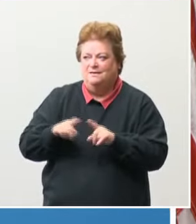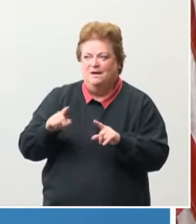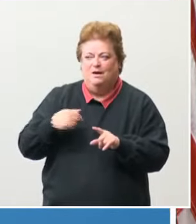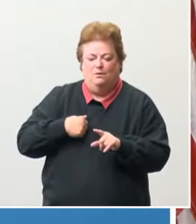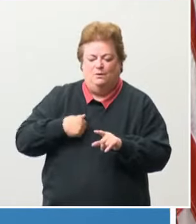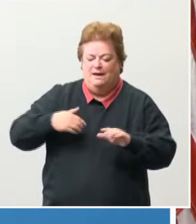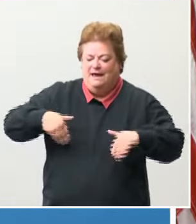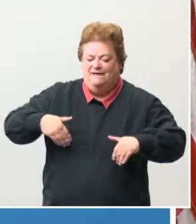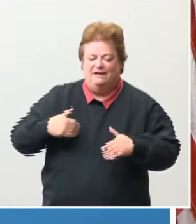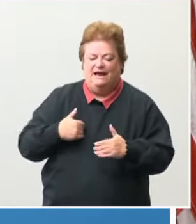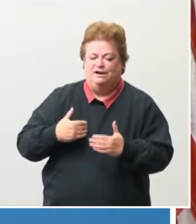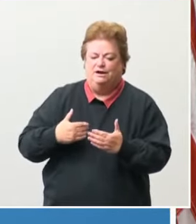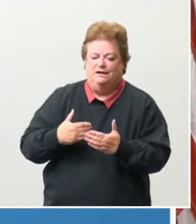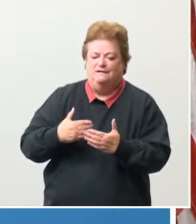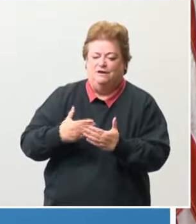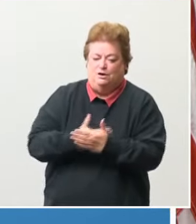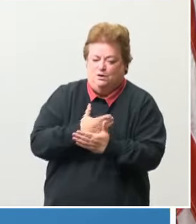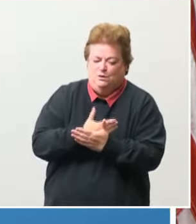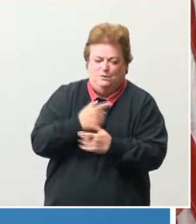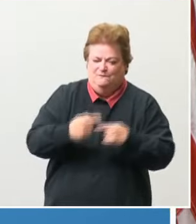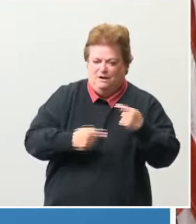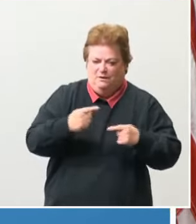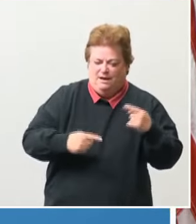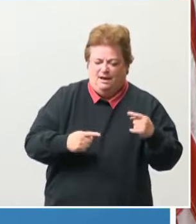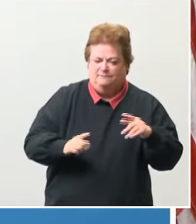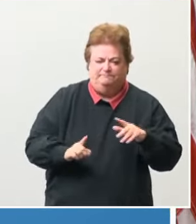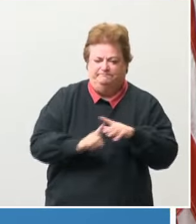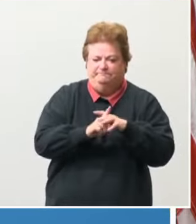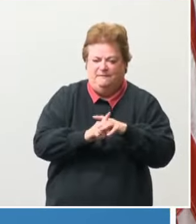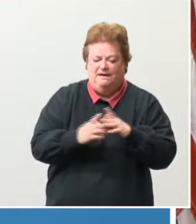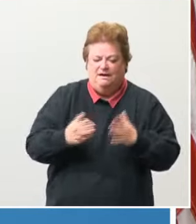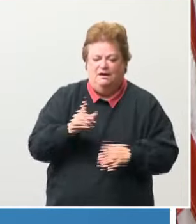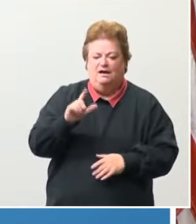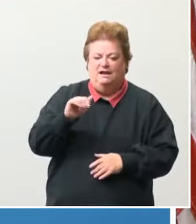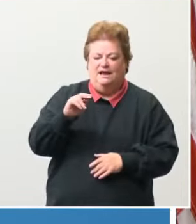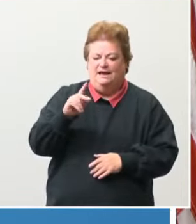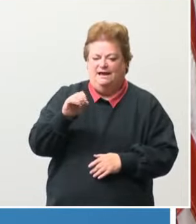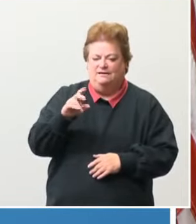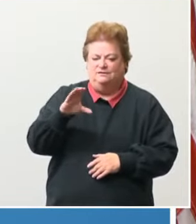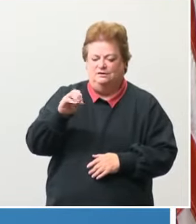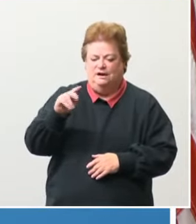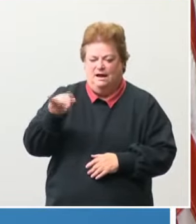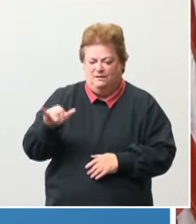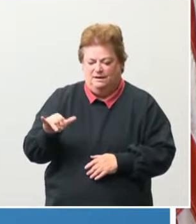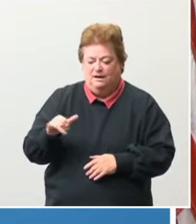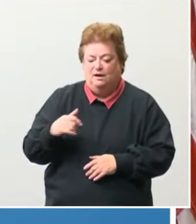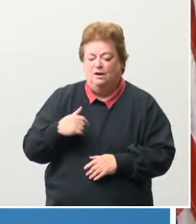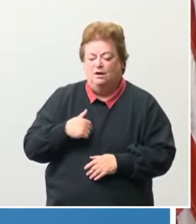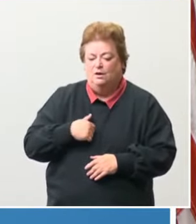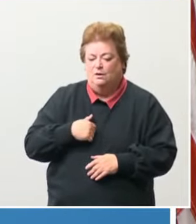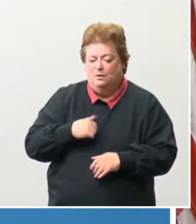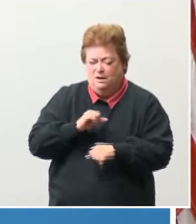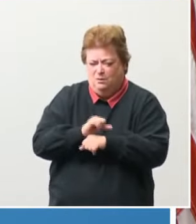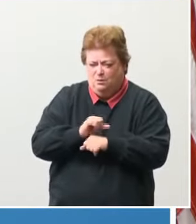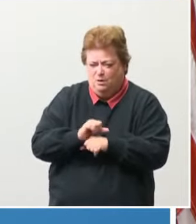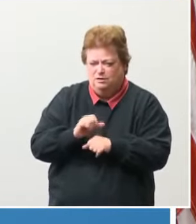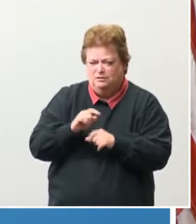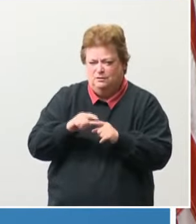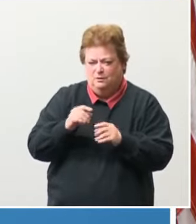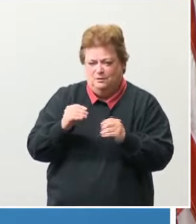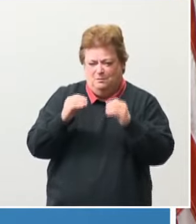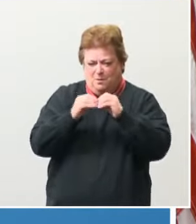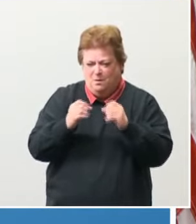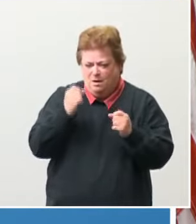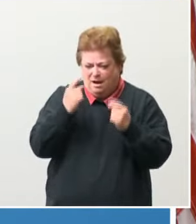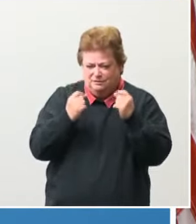a case of the new variant in Lancaster County. As we work to further understand this new variant